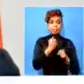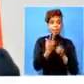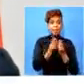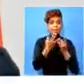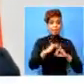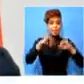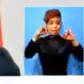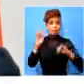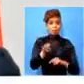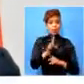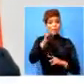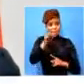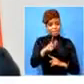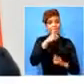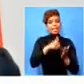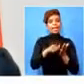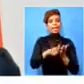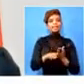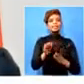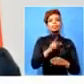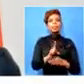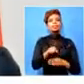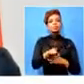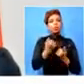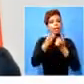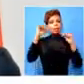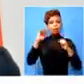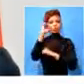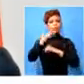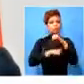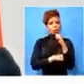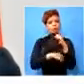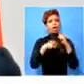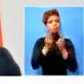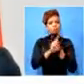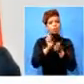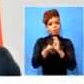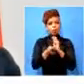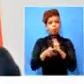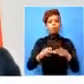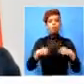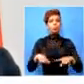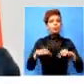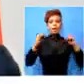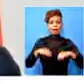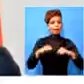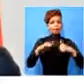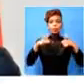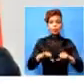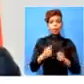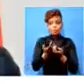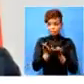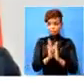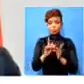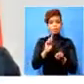structural reforms, which in our view are neoliberal structural reforms, and we have not agreed to those reforms in